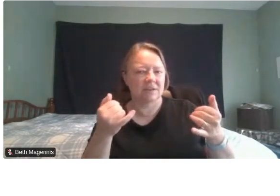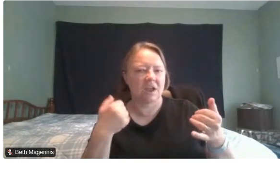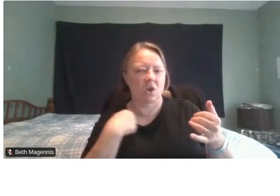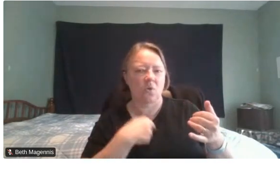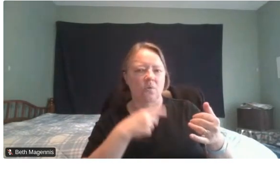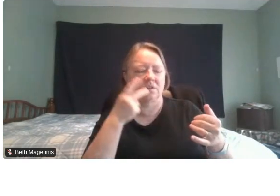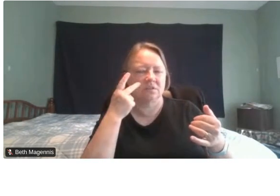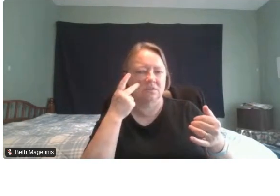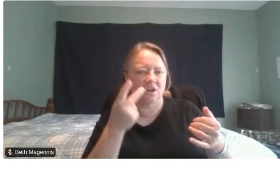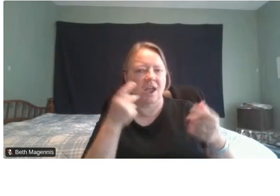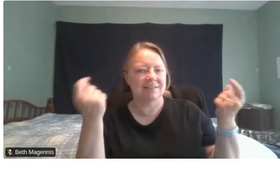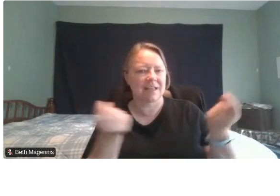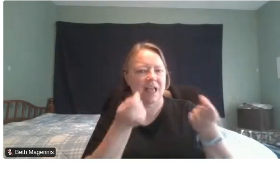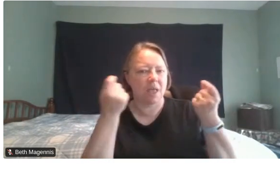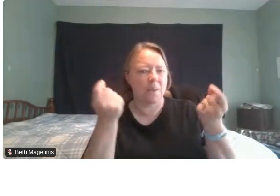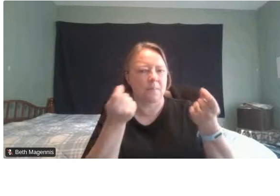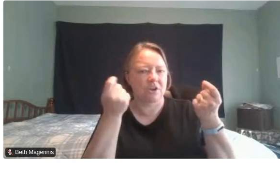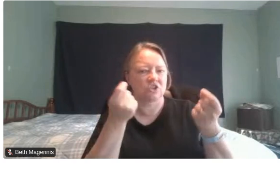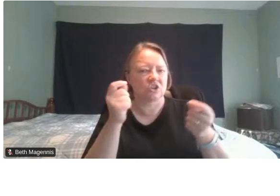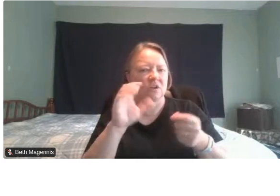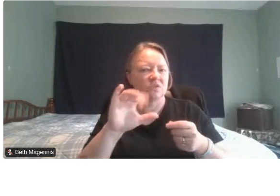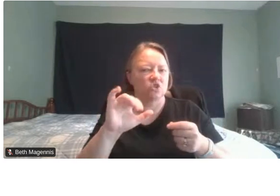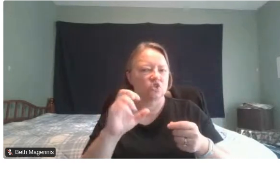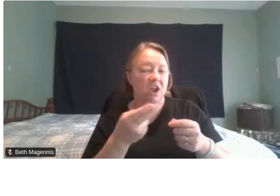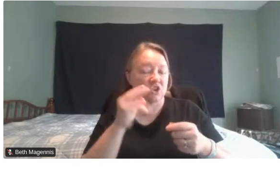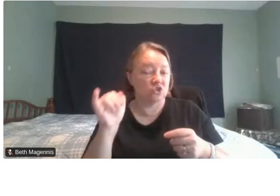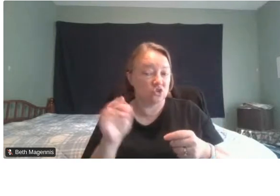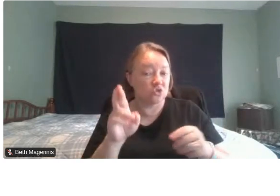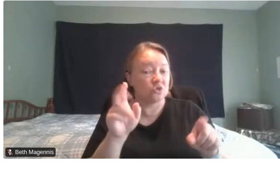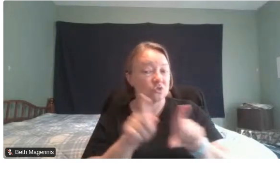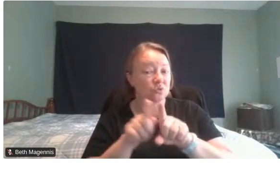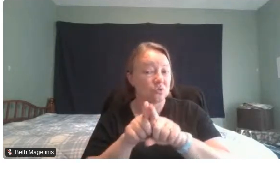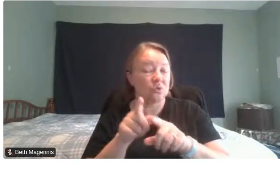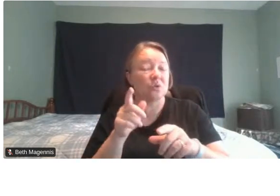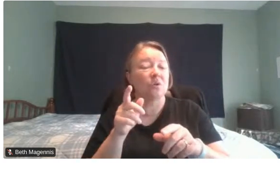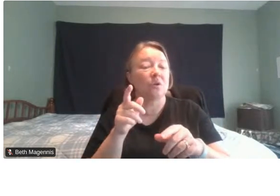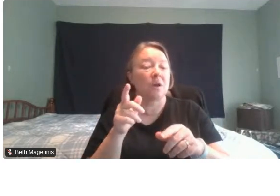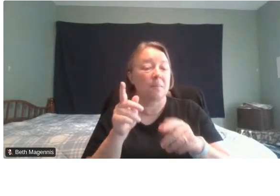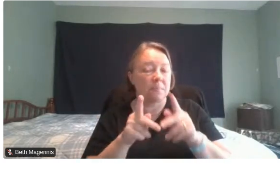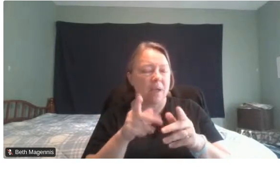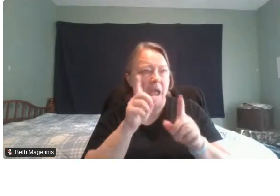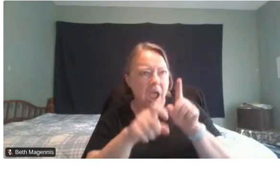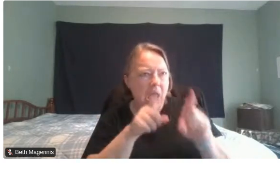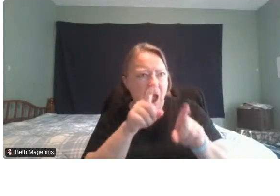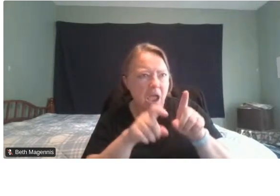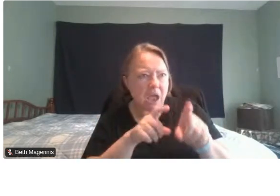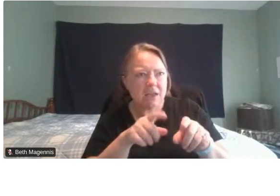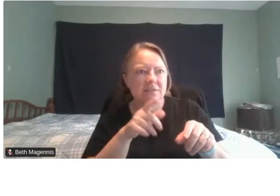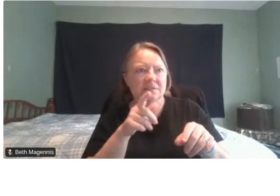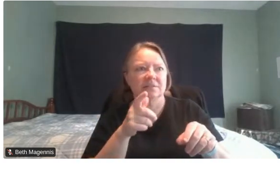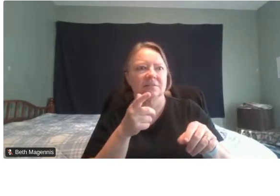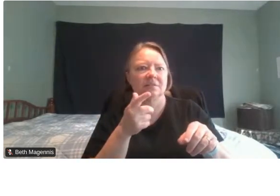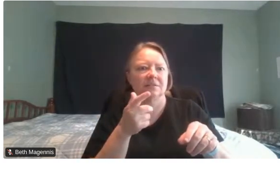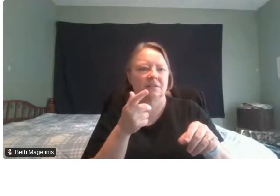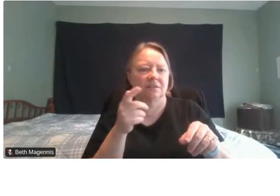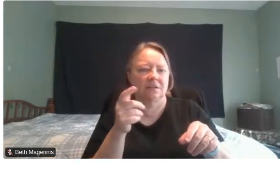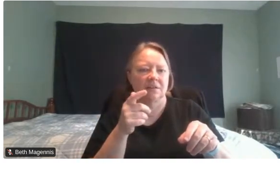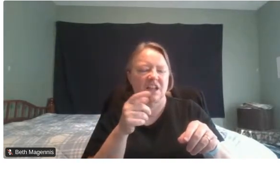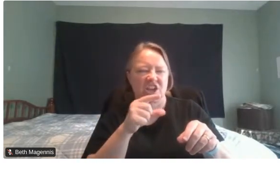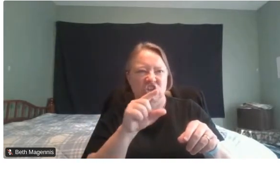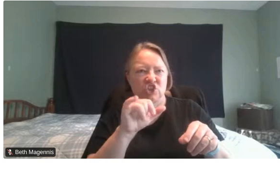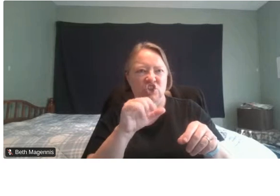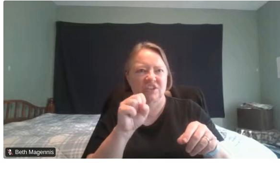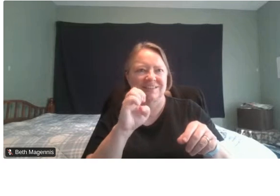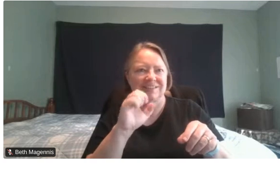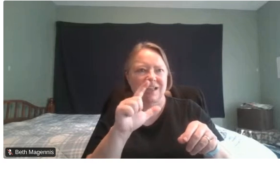this celebration of Scratch Junior, right, as well. And people are asking about that. Like Gisela asked, what age group is